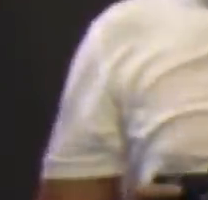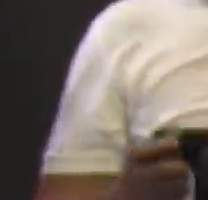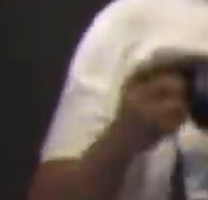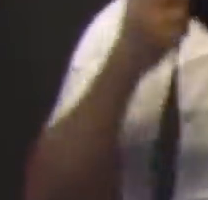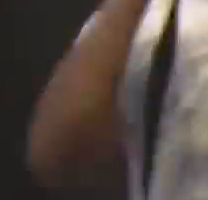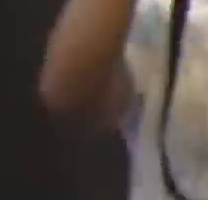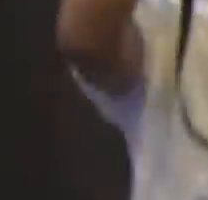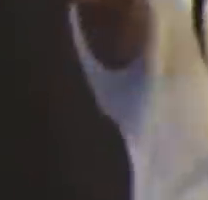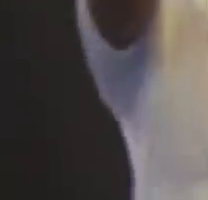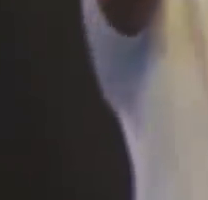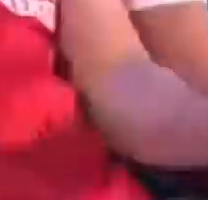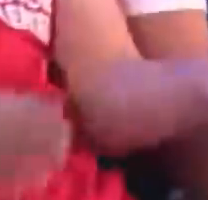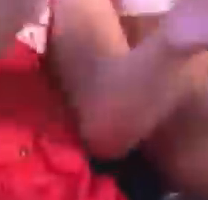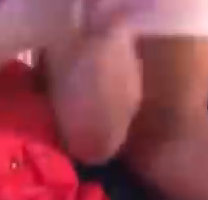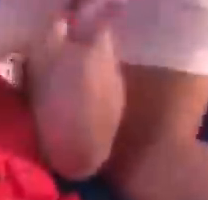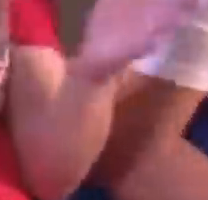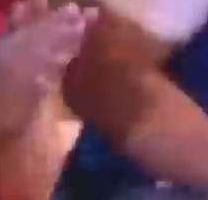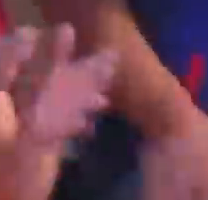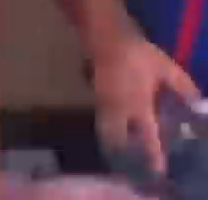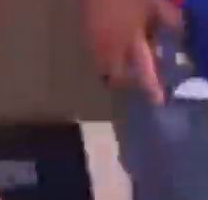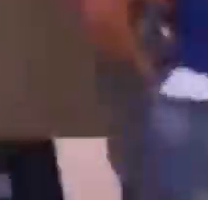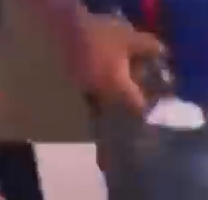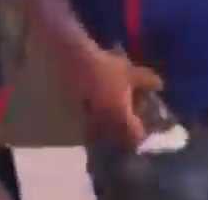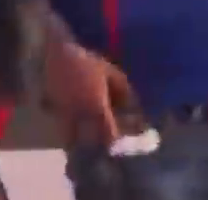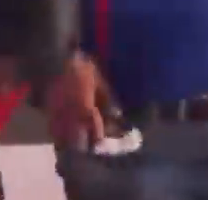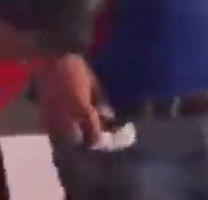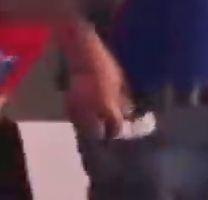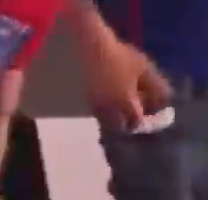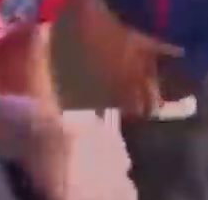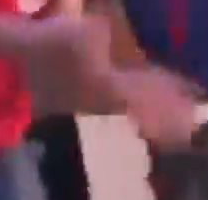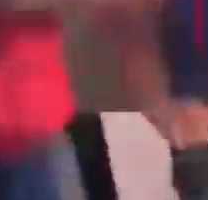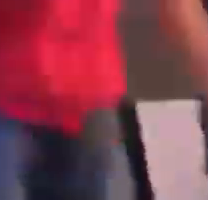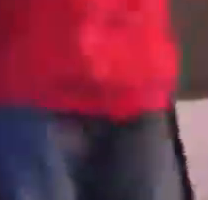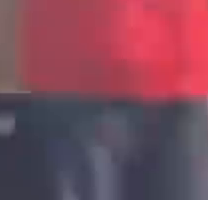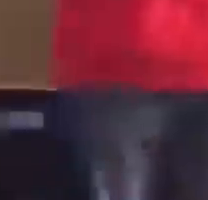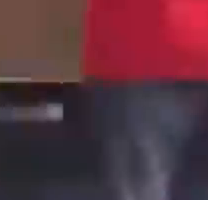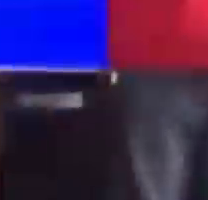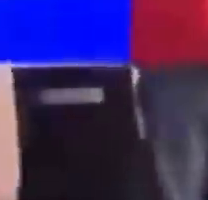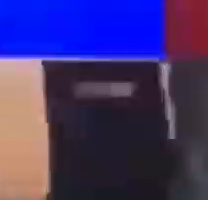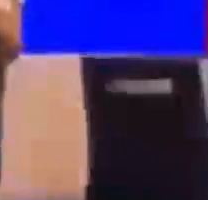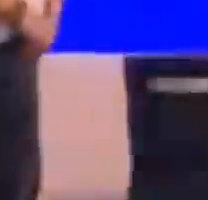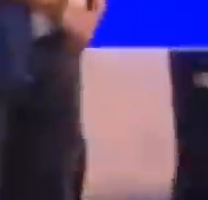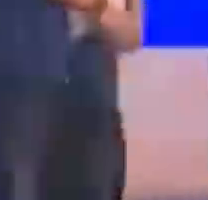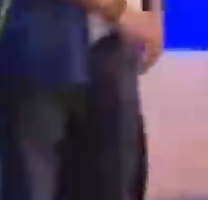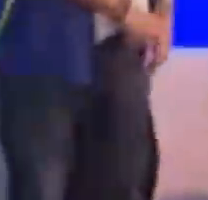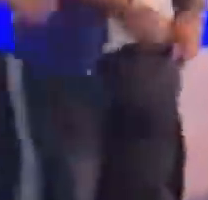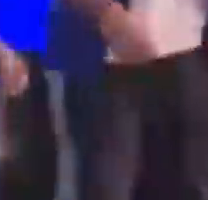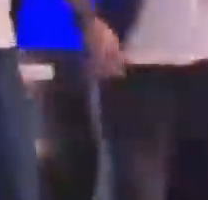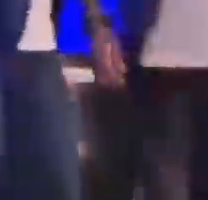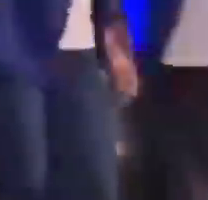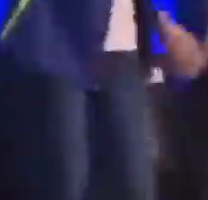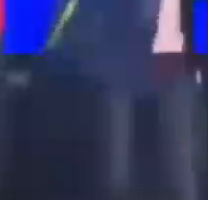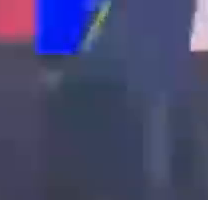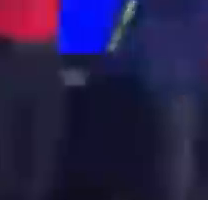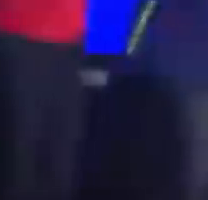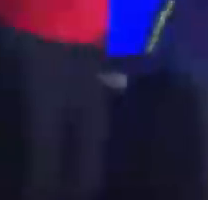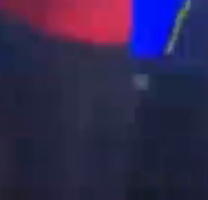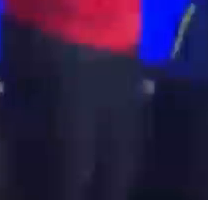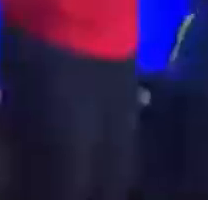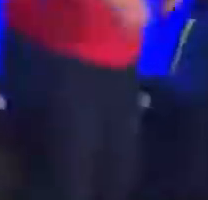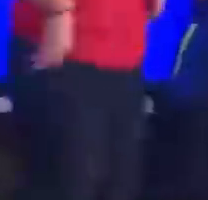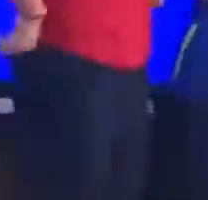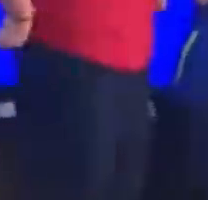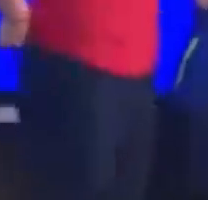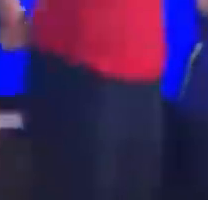bearer of PDP Laban. Senator, we have you back on the line. I want to get your reaction to this, the possibility